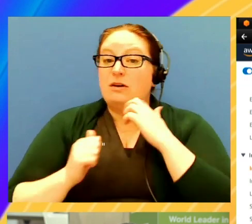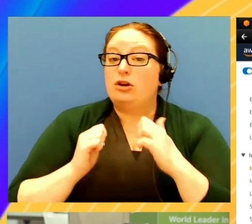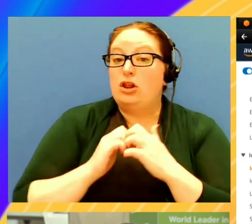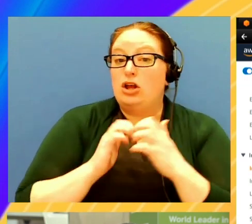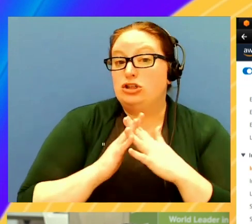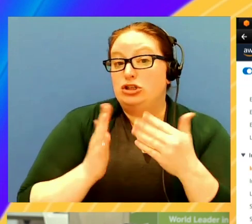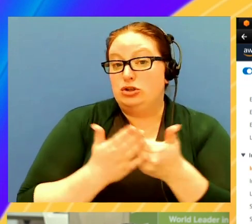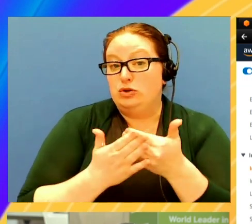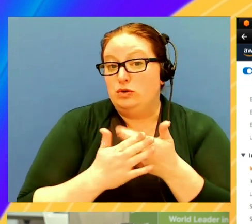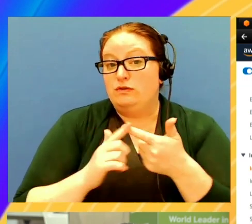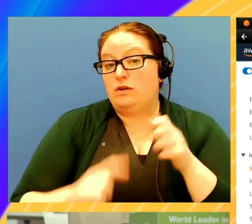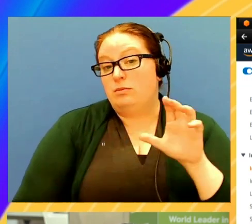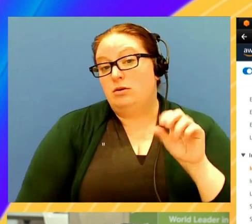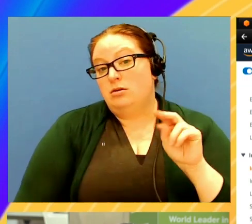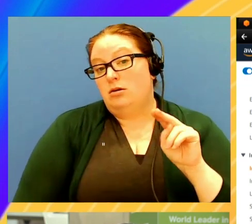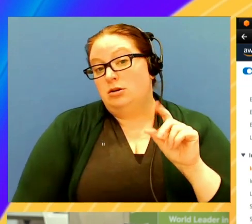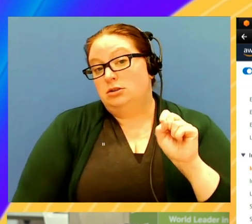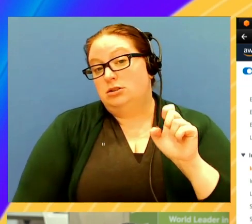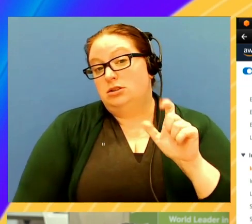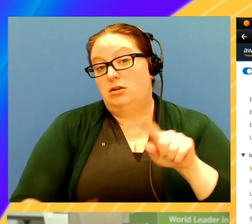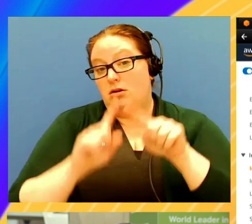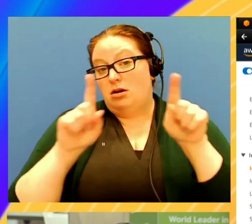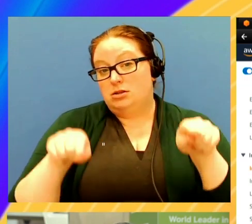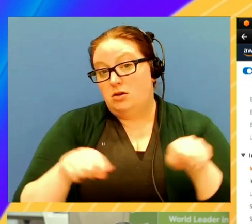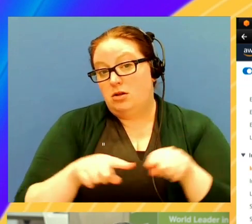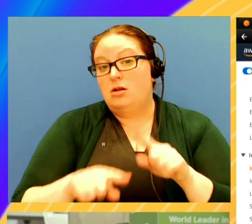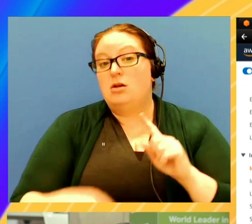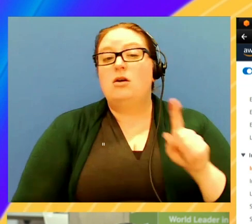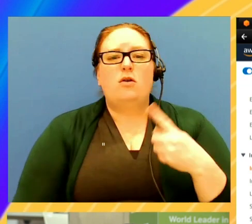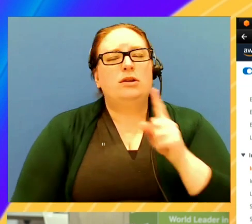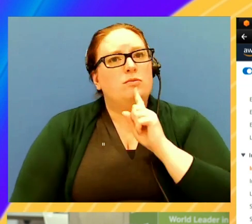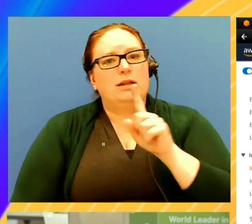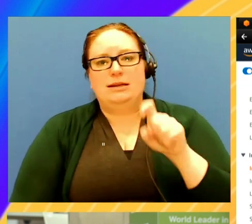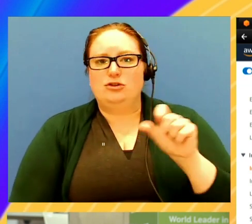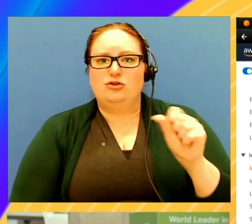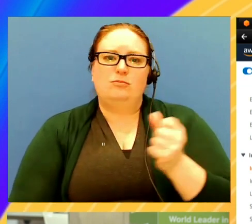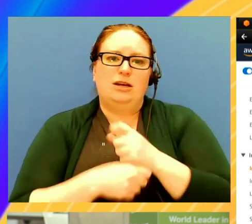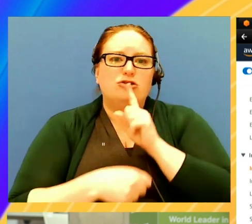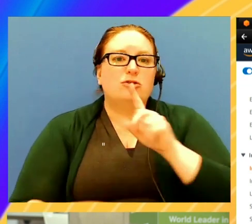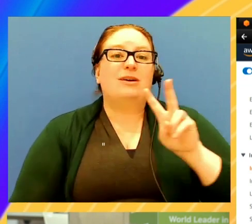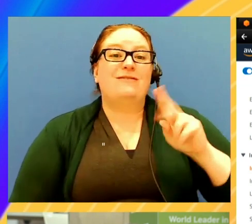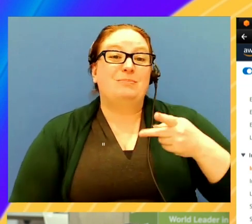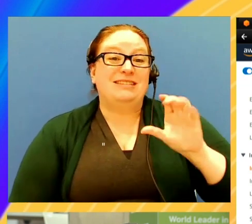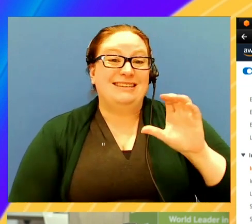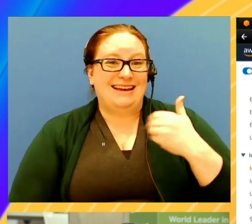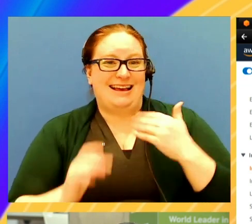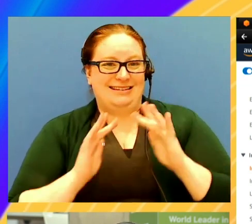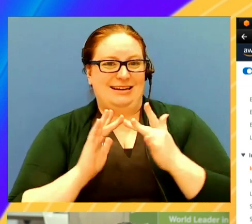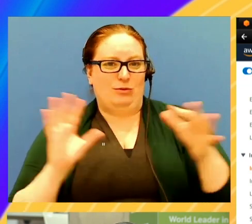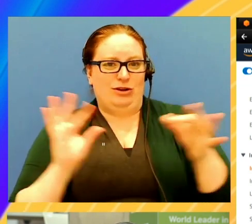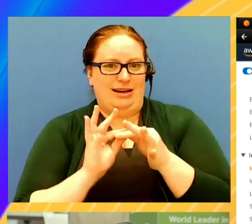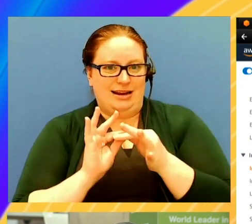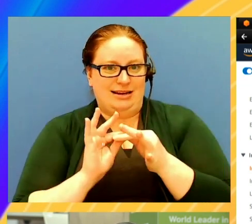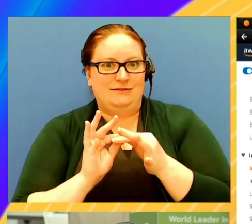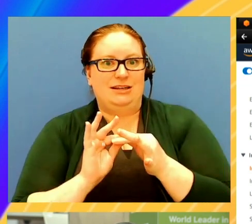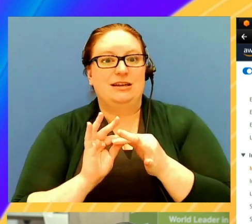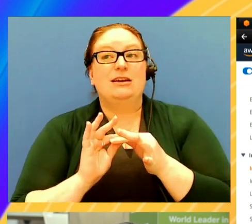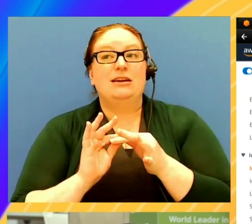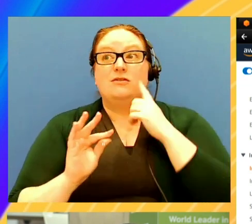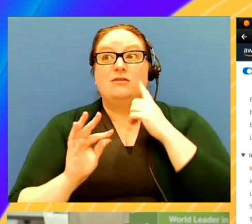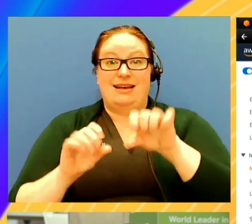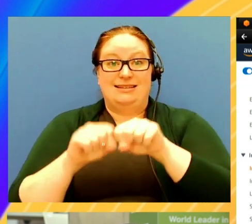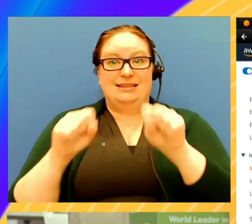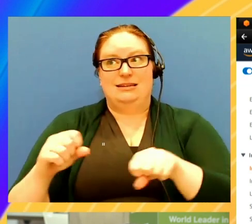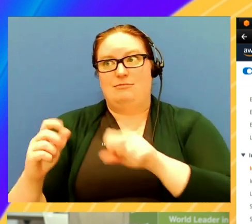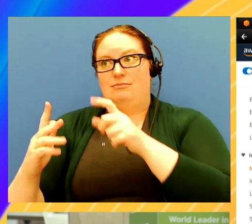console, again, all that I would really need to make sure is that my VPC has network connectivity to those Systems Manager endpoints. So again, whether that's over the